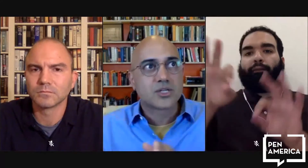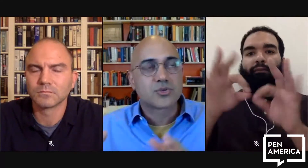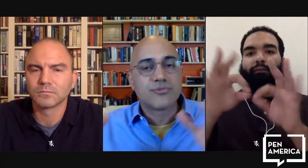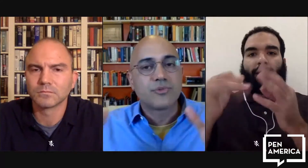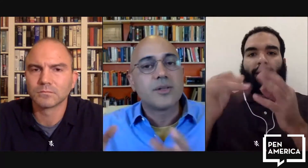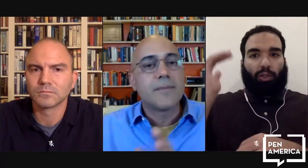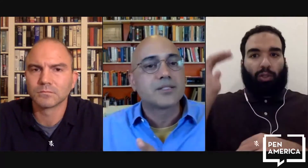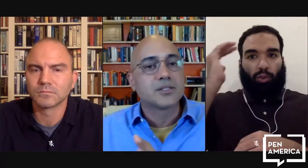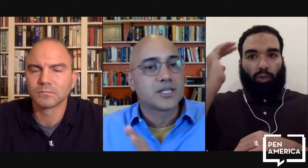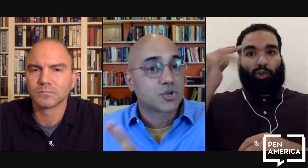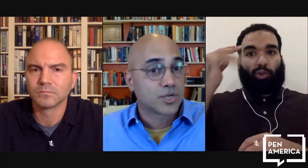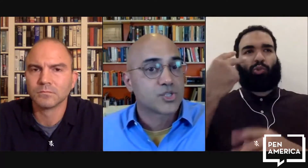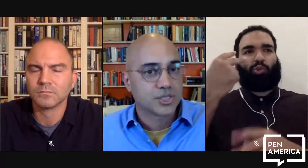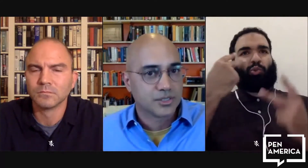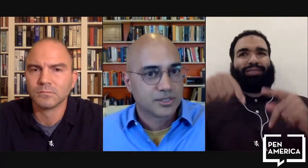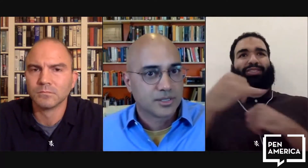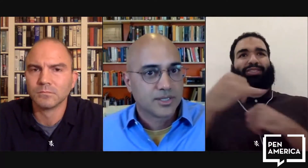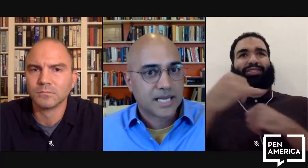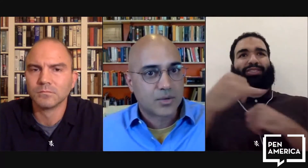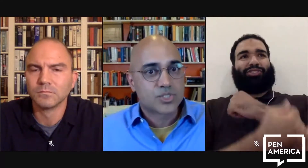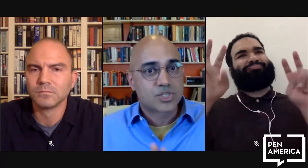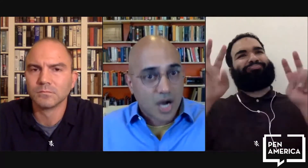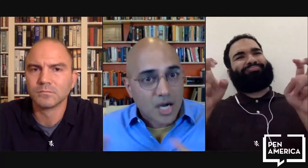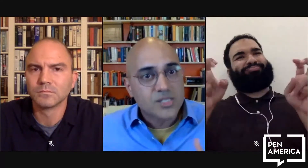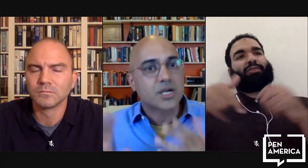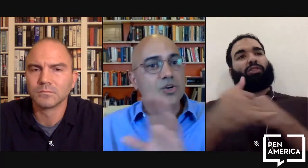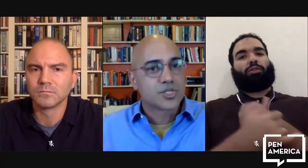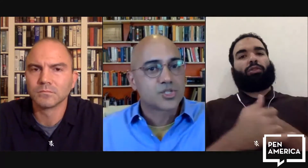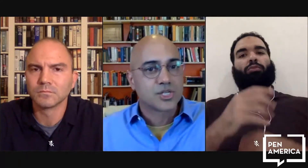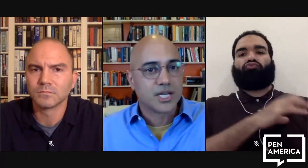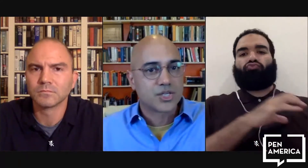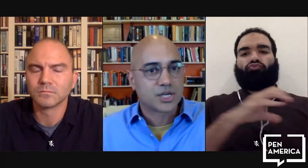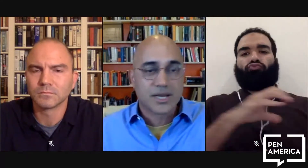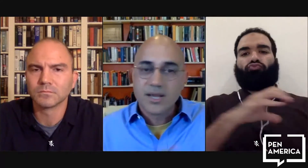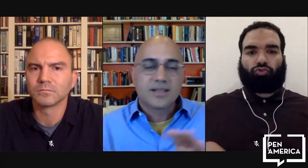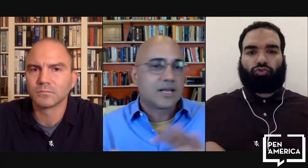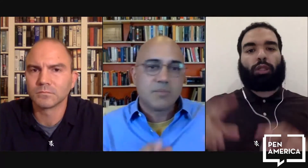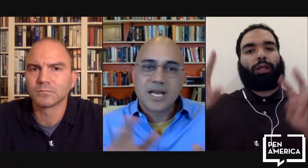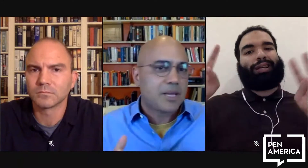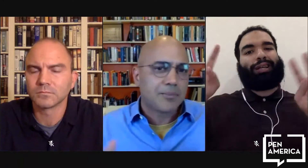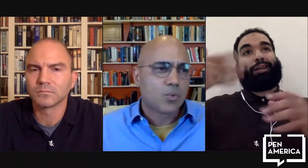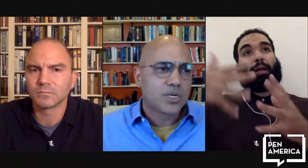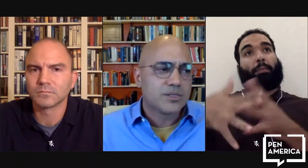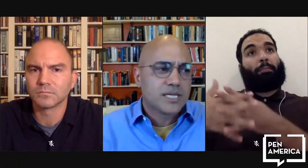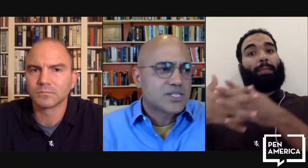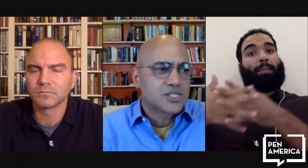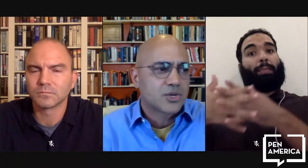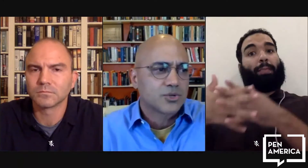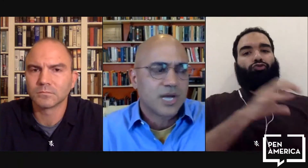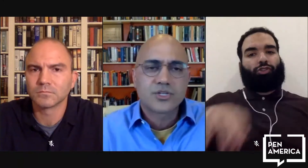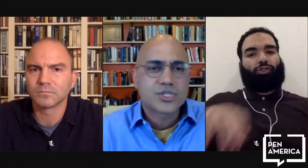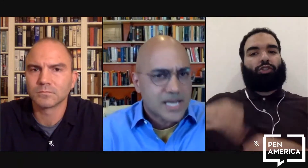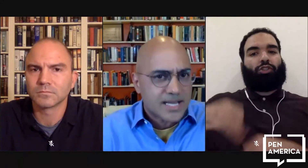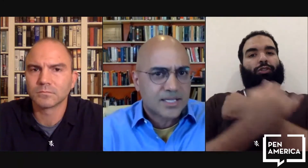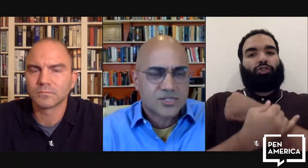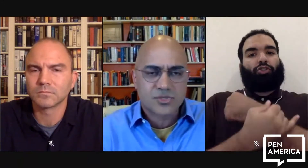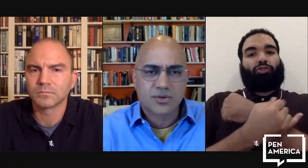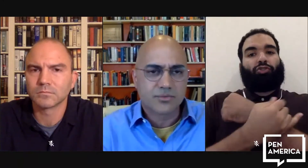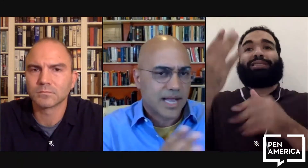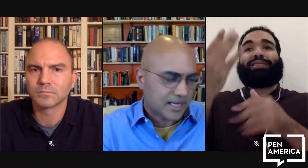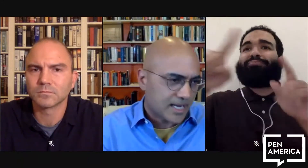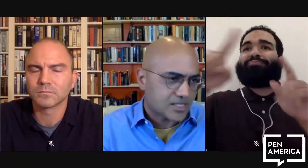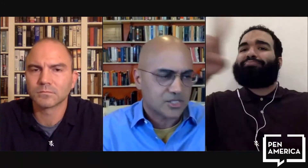this country fundamentally as Christian. That it was to us a Christian nation, and that many people wouldn't necessarily understand